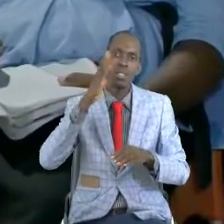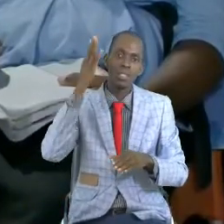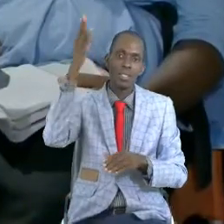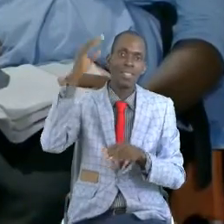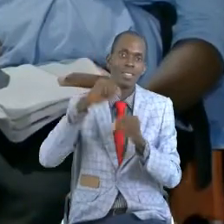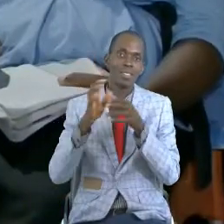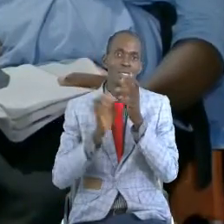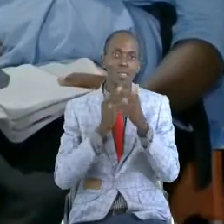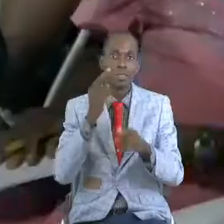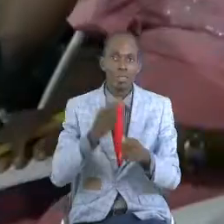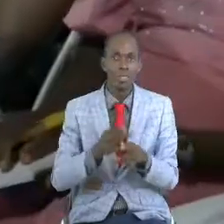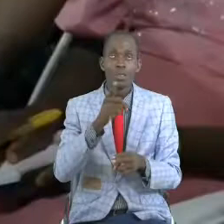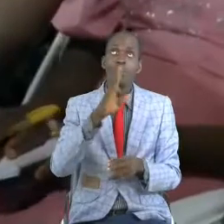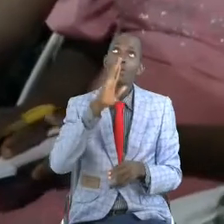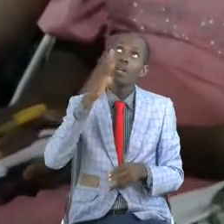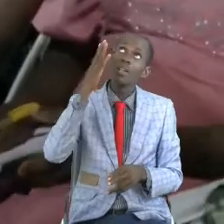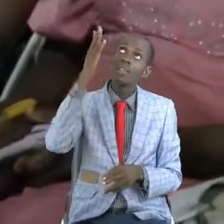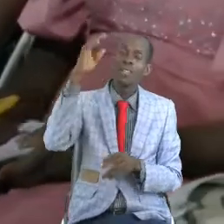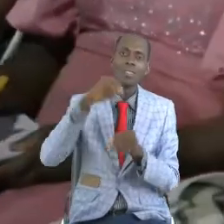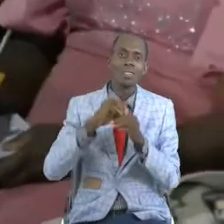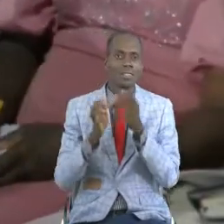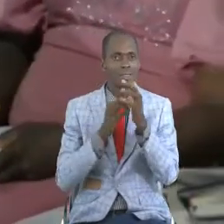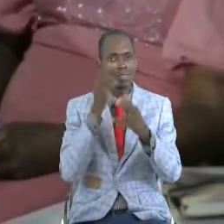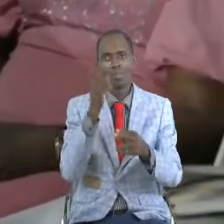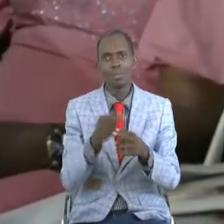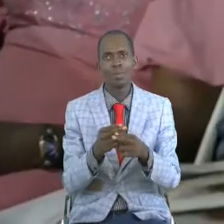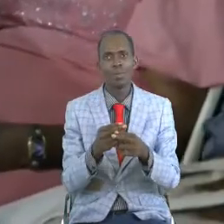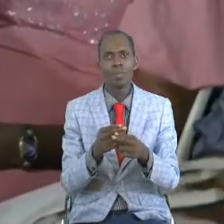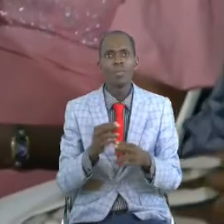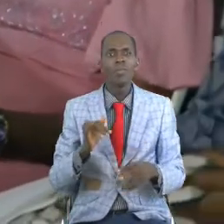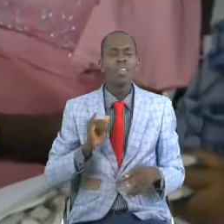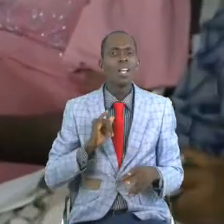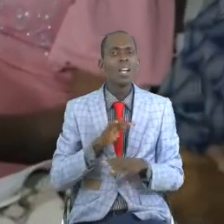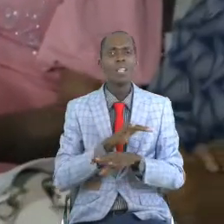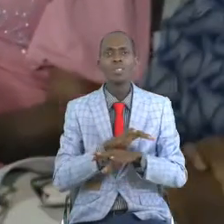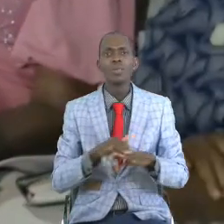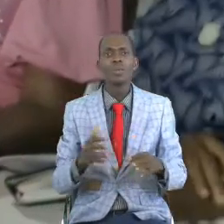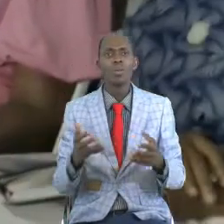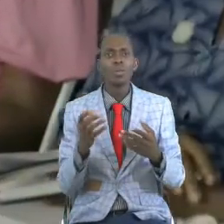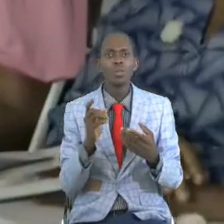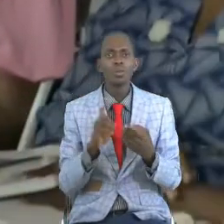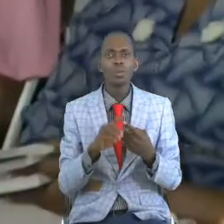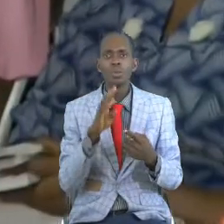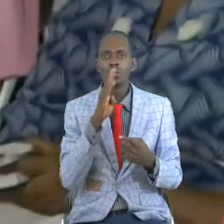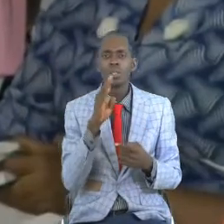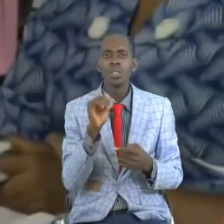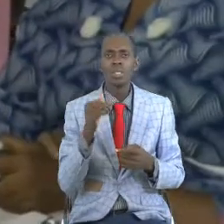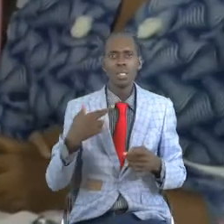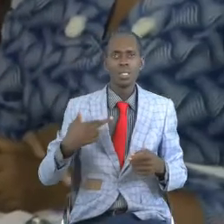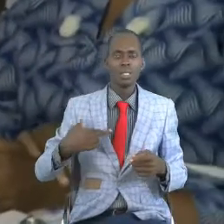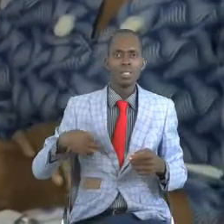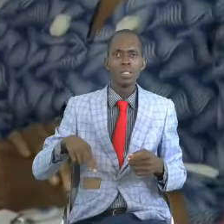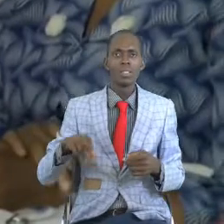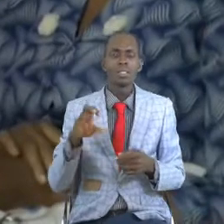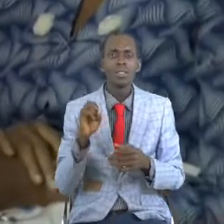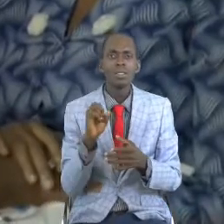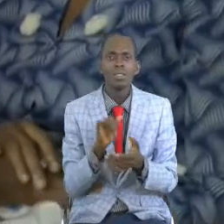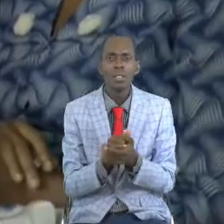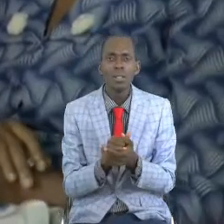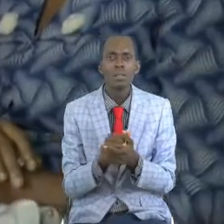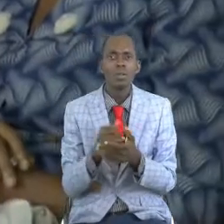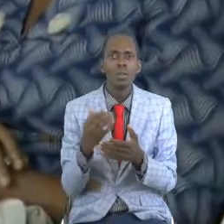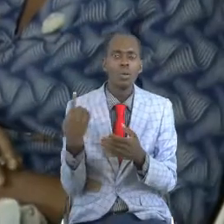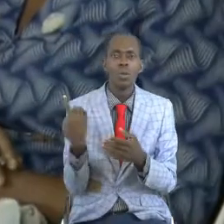there i don't want you to be in a religion that only gives me good things happy